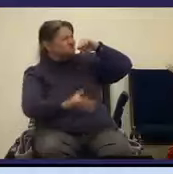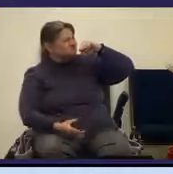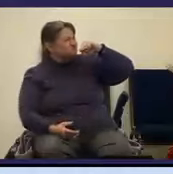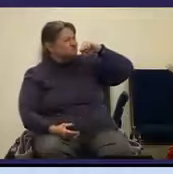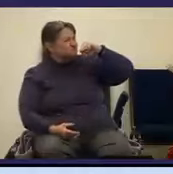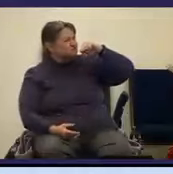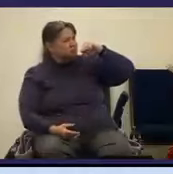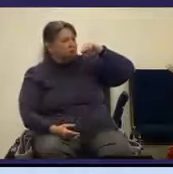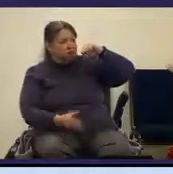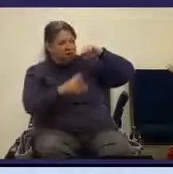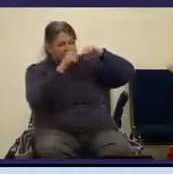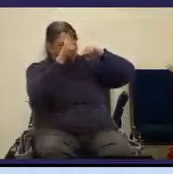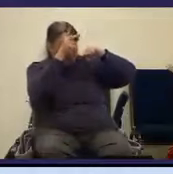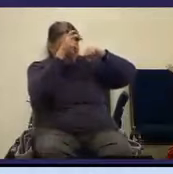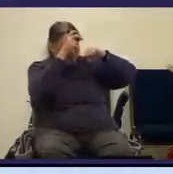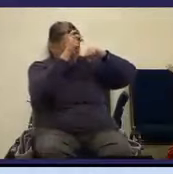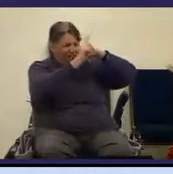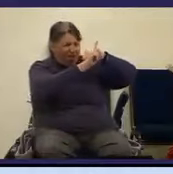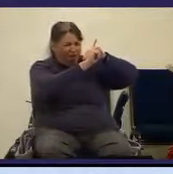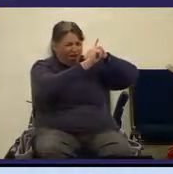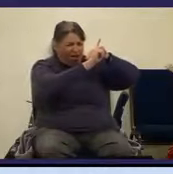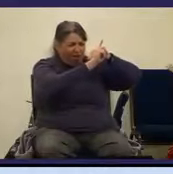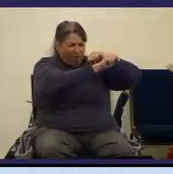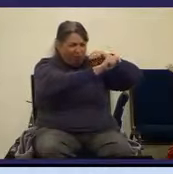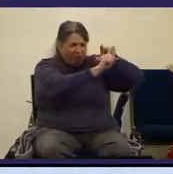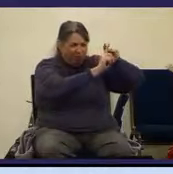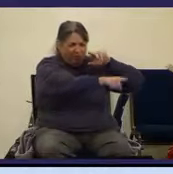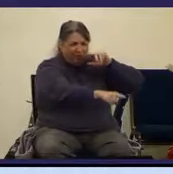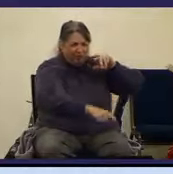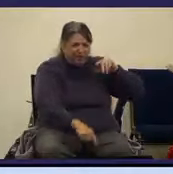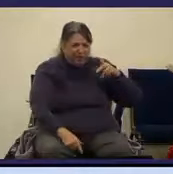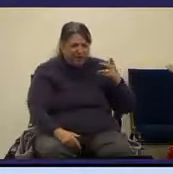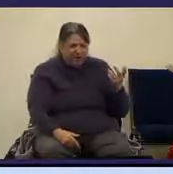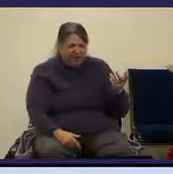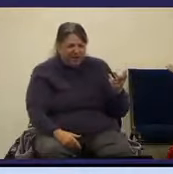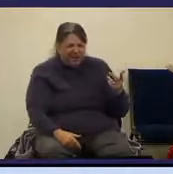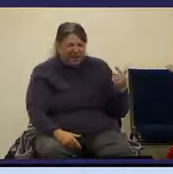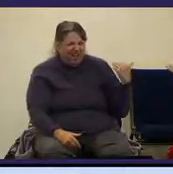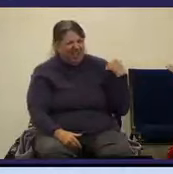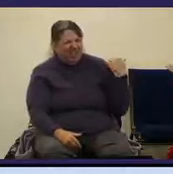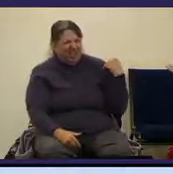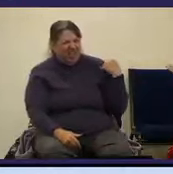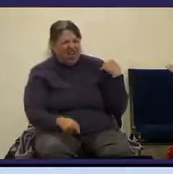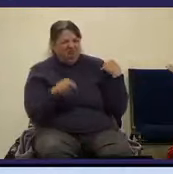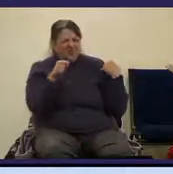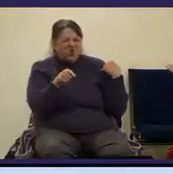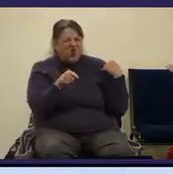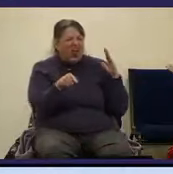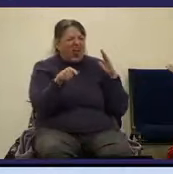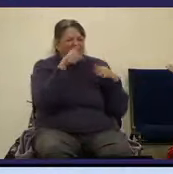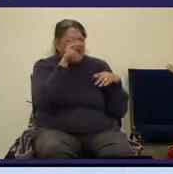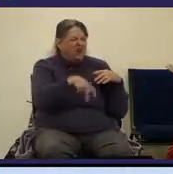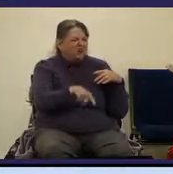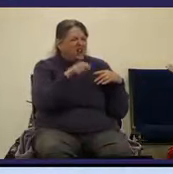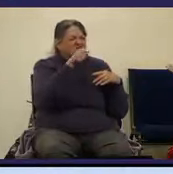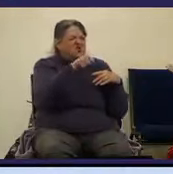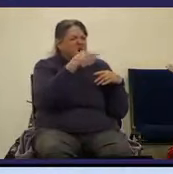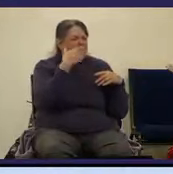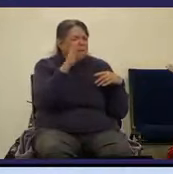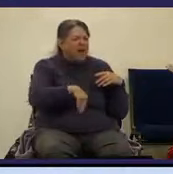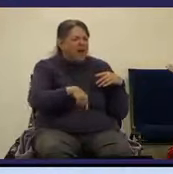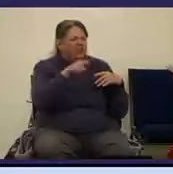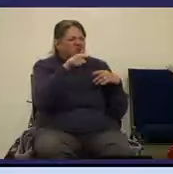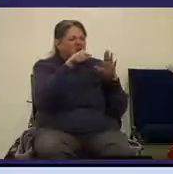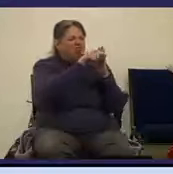though we're hearing in our ears that we're not God's children, or we're hearing in our ears that we're sinners, or that we're no good, or that we're hopeless, or that God doesn't love us, or that